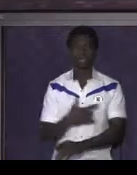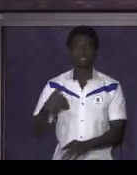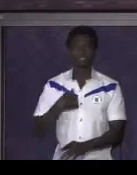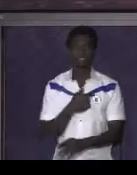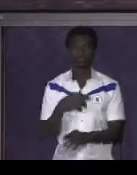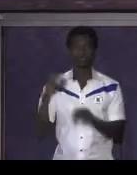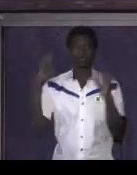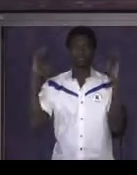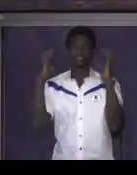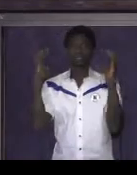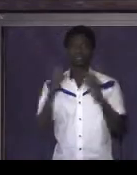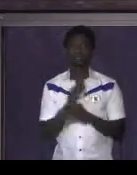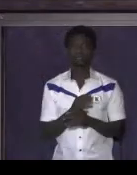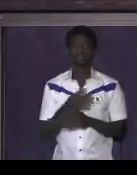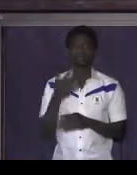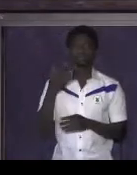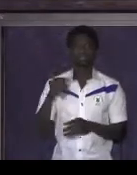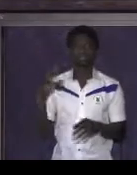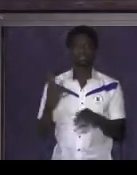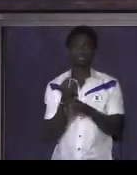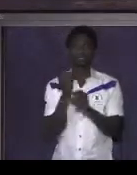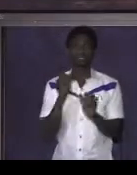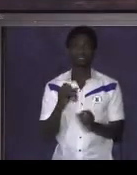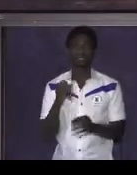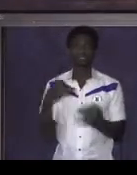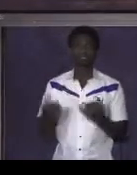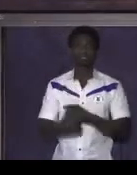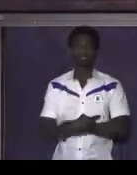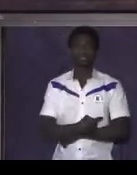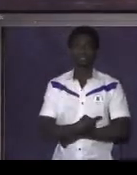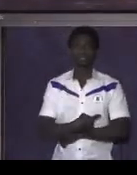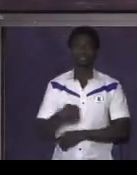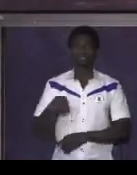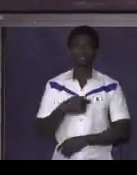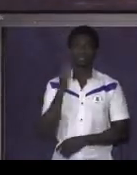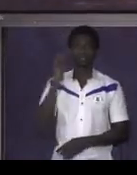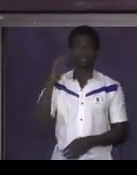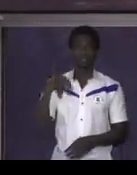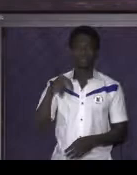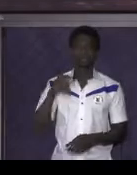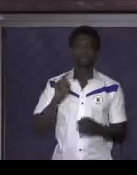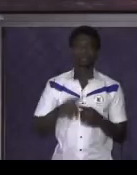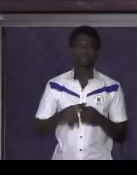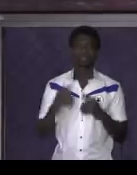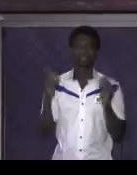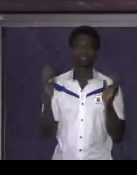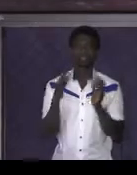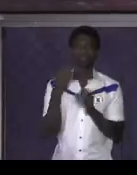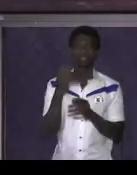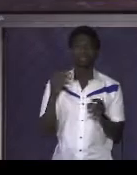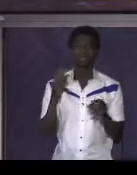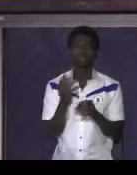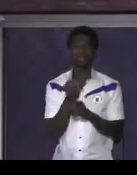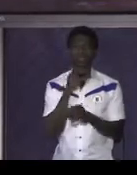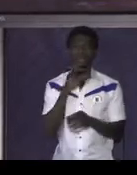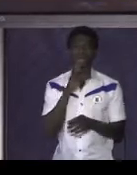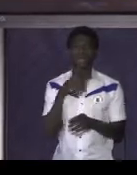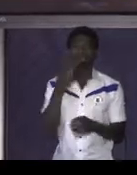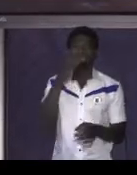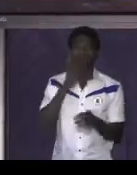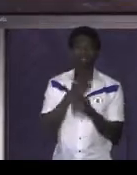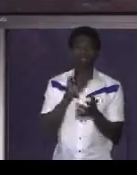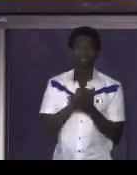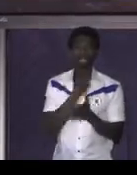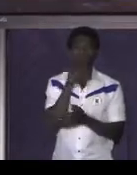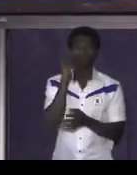we celebrated the winners. Today, we still need to celebrate the winners. And are you promising that you'll